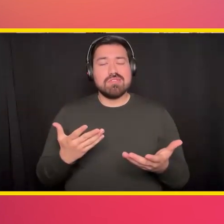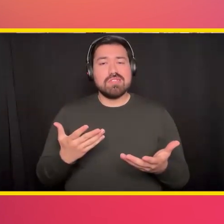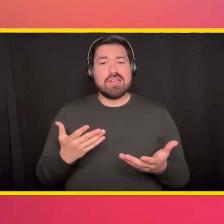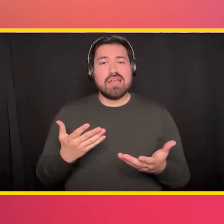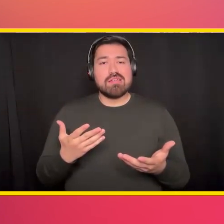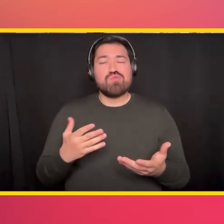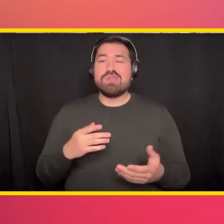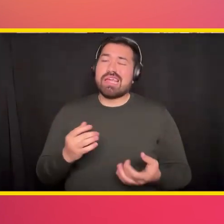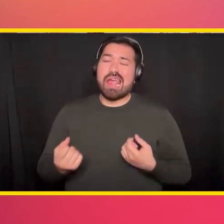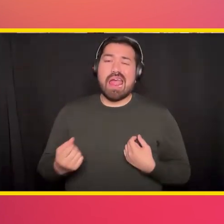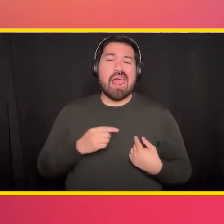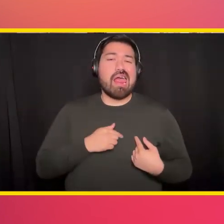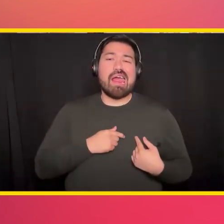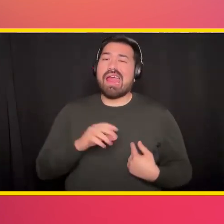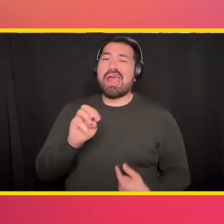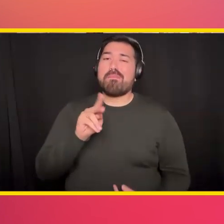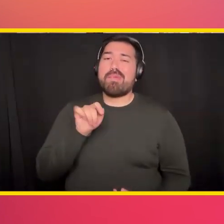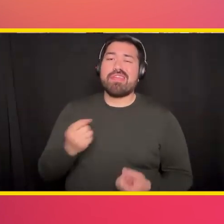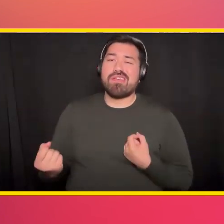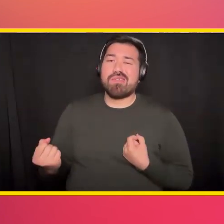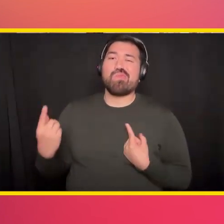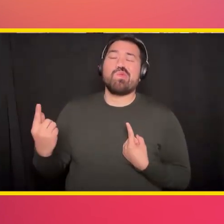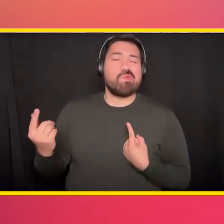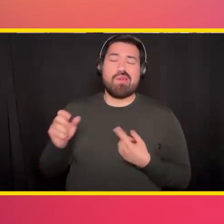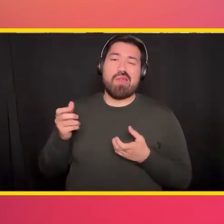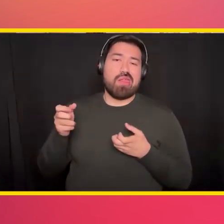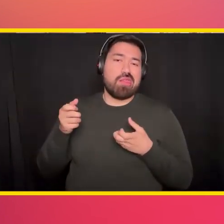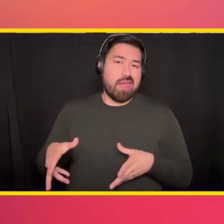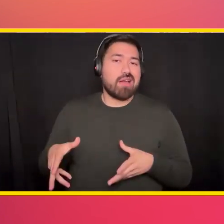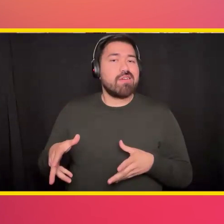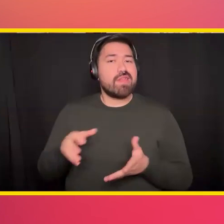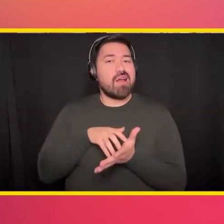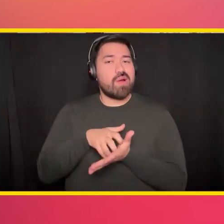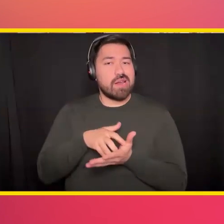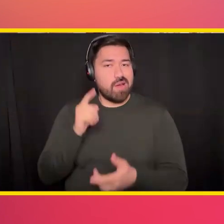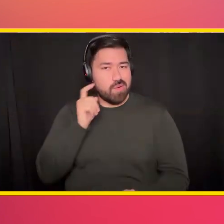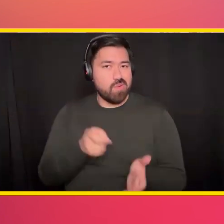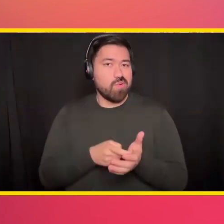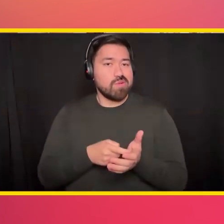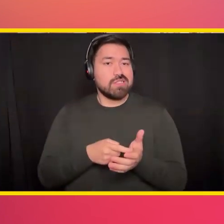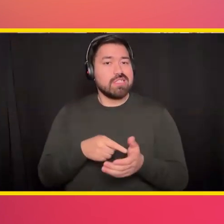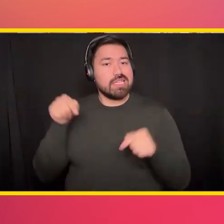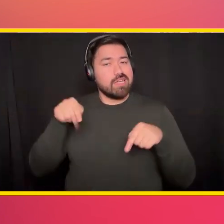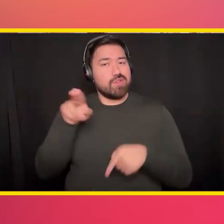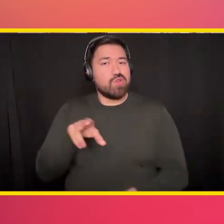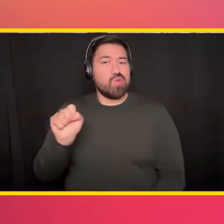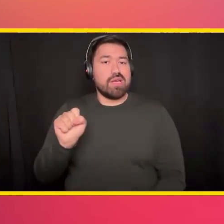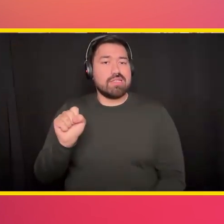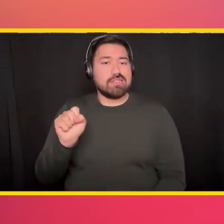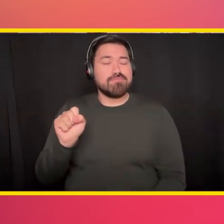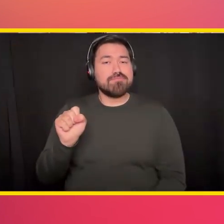empathy that I think has become endemic in the United States, and